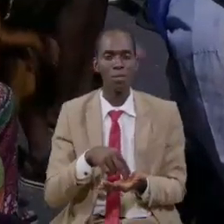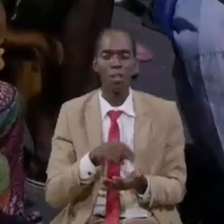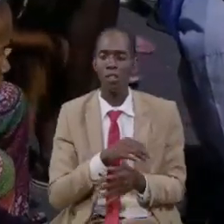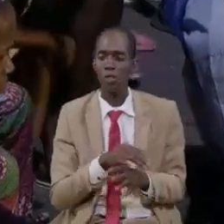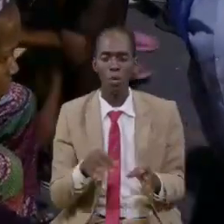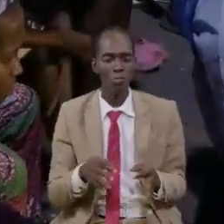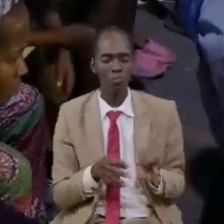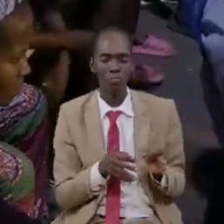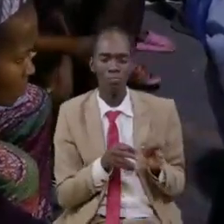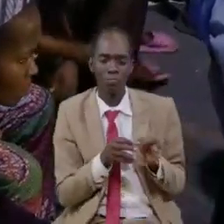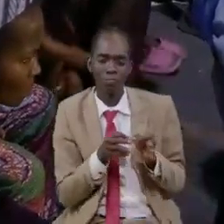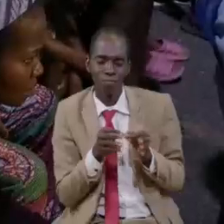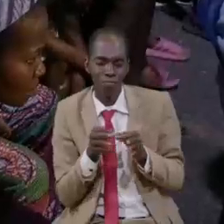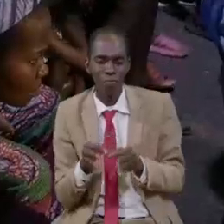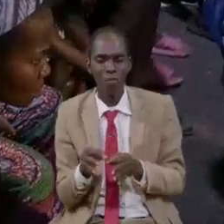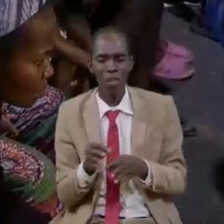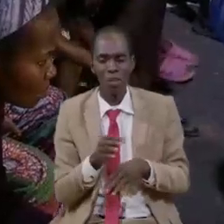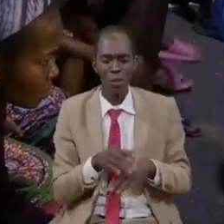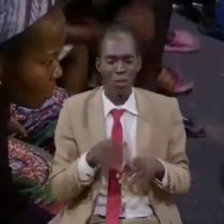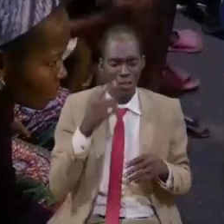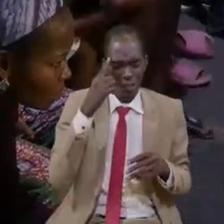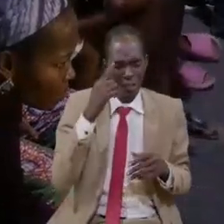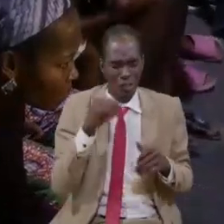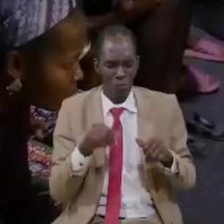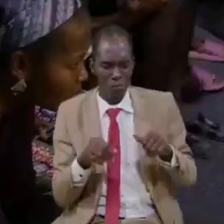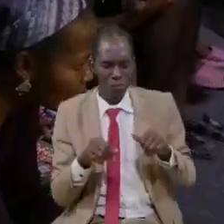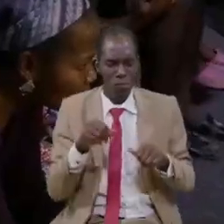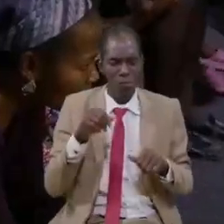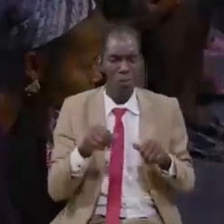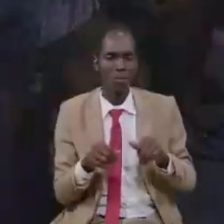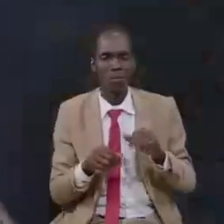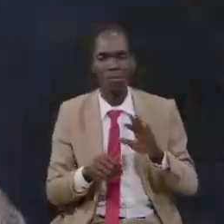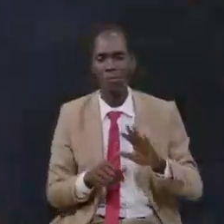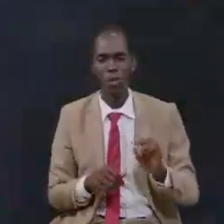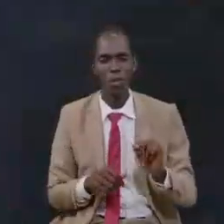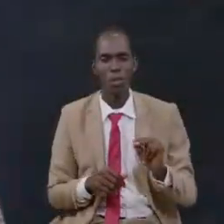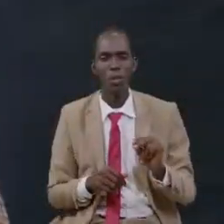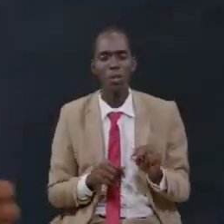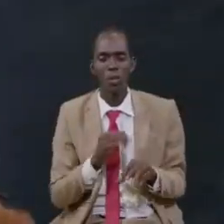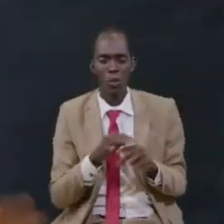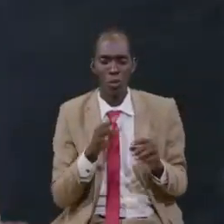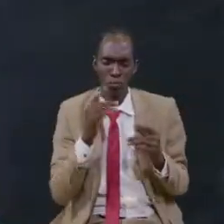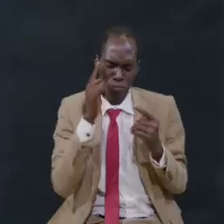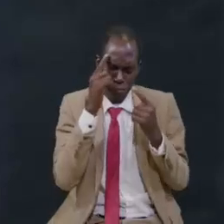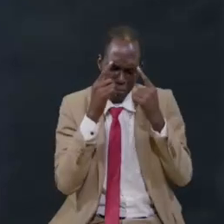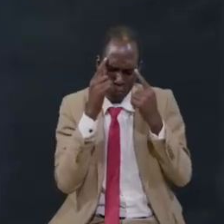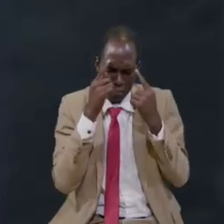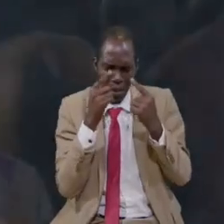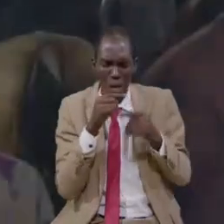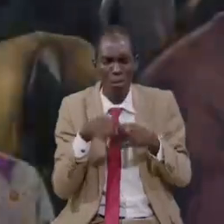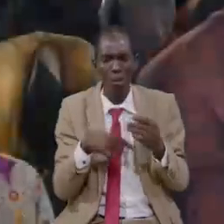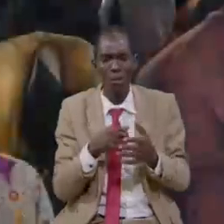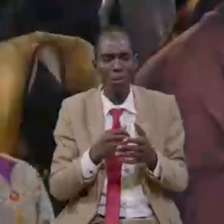Don't dilly-dally. Don't reason here and there. And don't deny